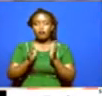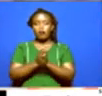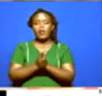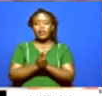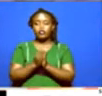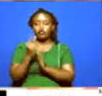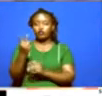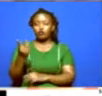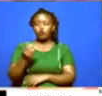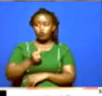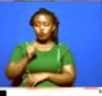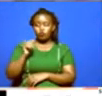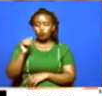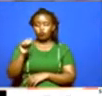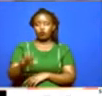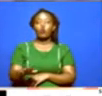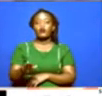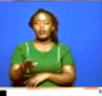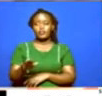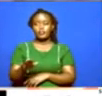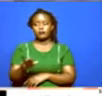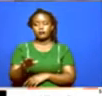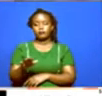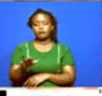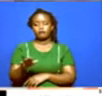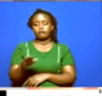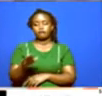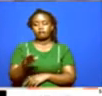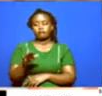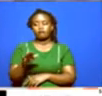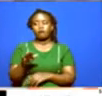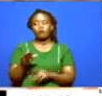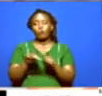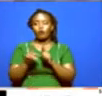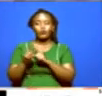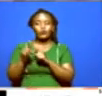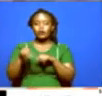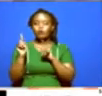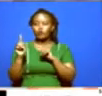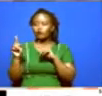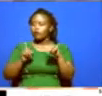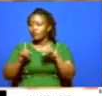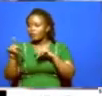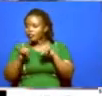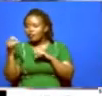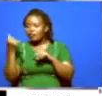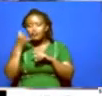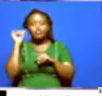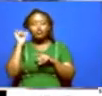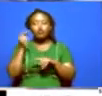daughters, Talaso Hassan and Jamilla Hassan, were on their way to Isiolo from Nairobi